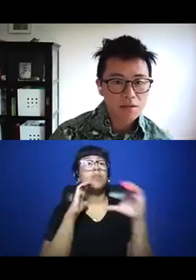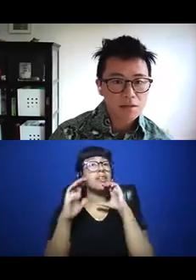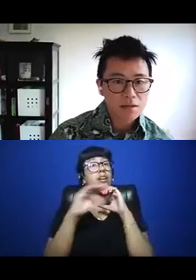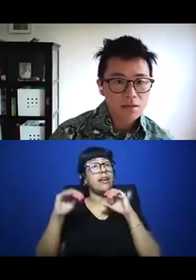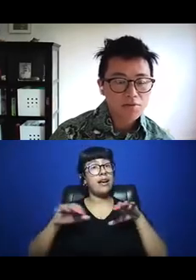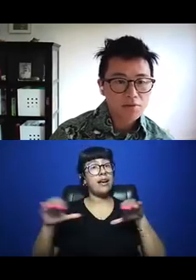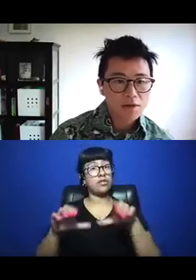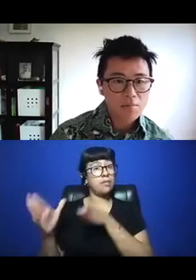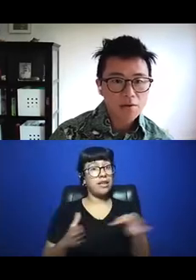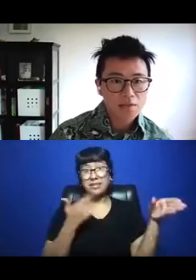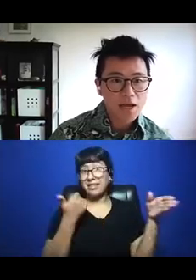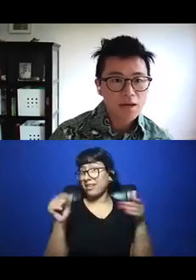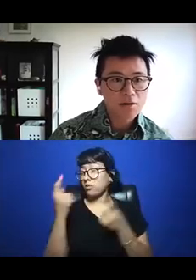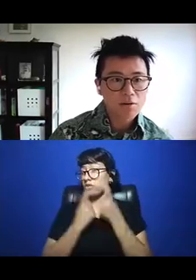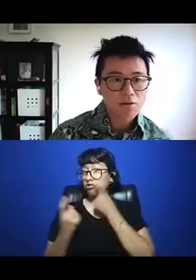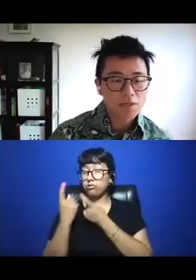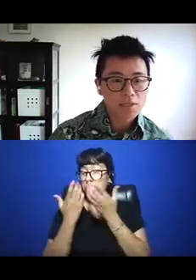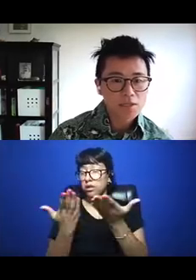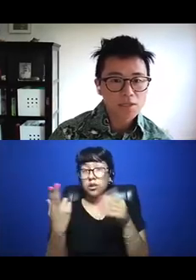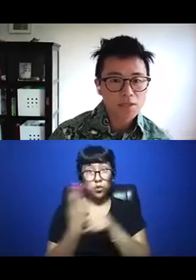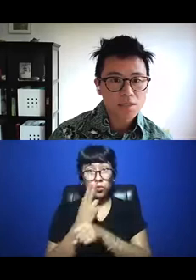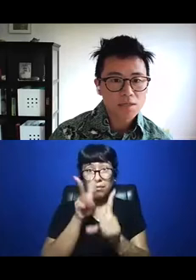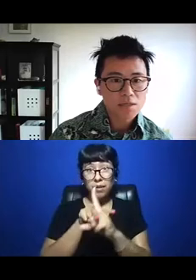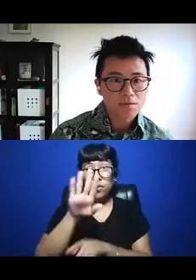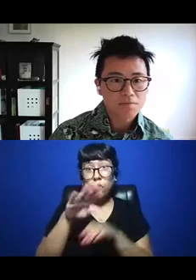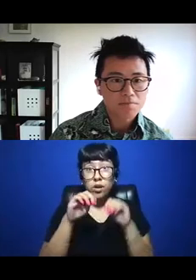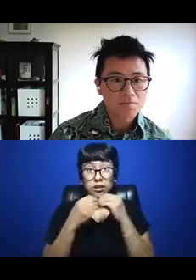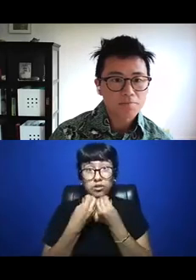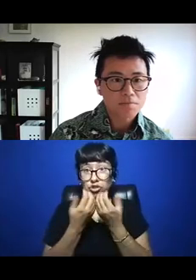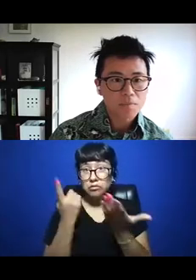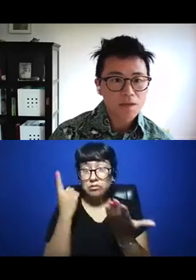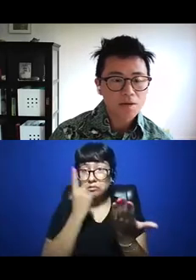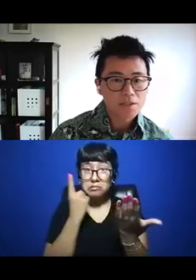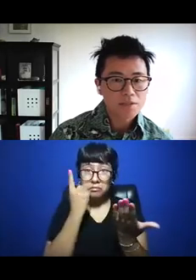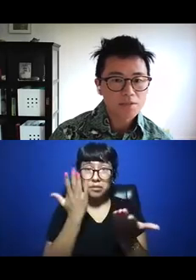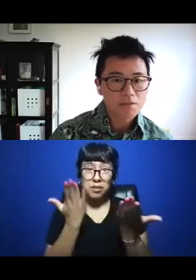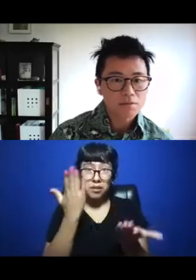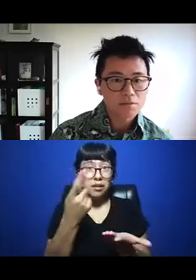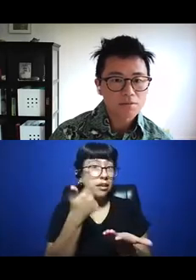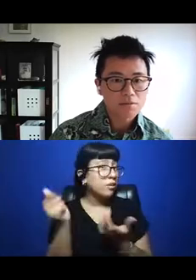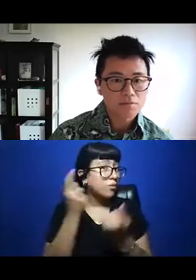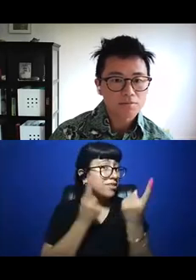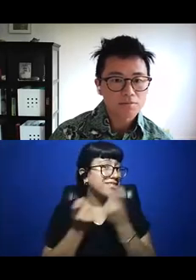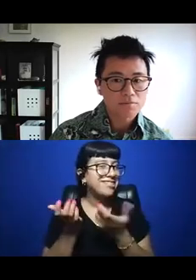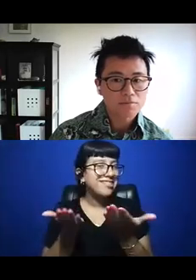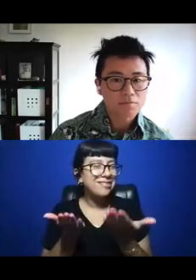planning? If you're thinking about using that in your own organizations, any questions?